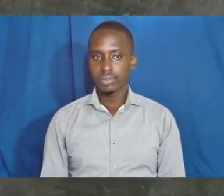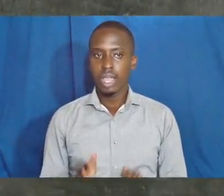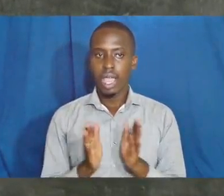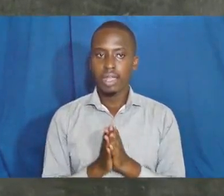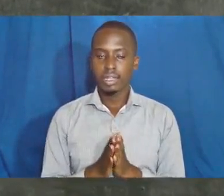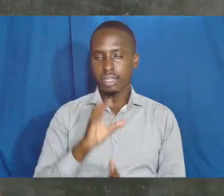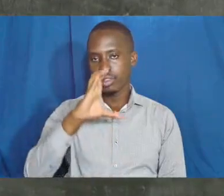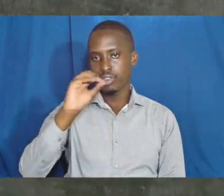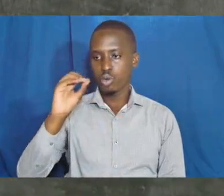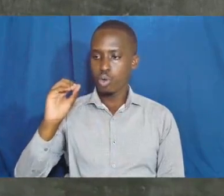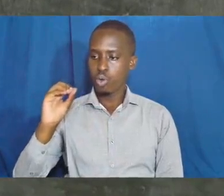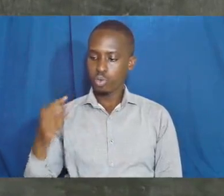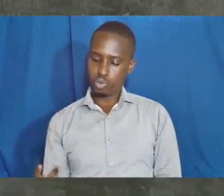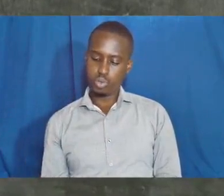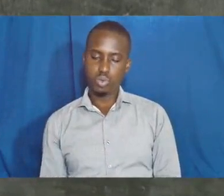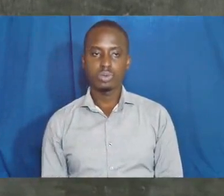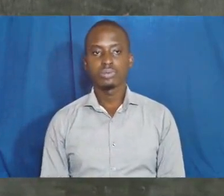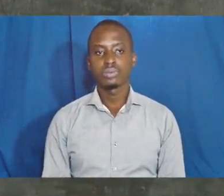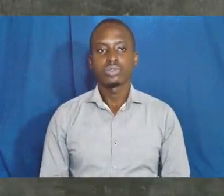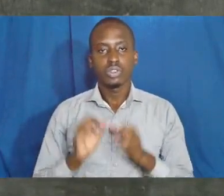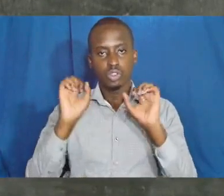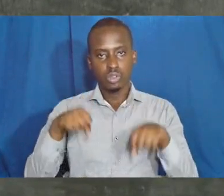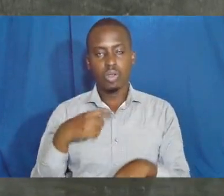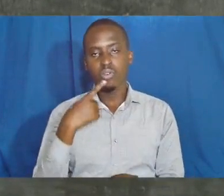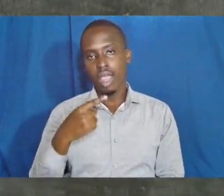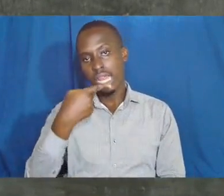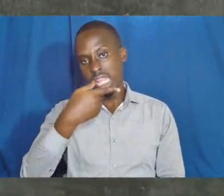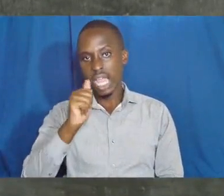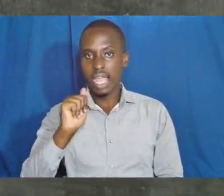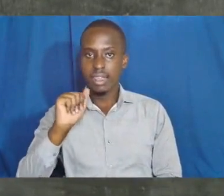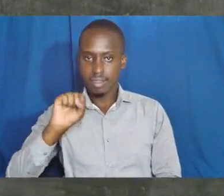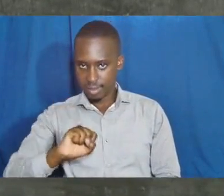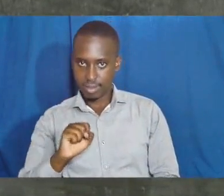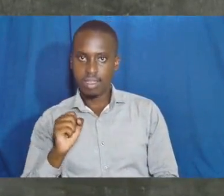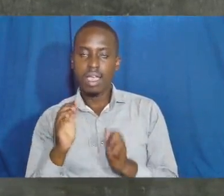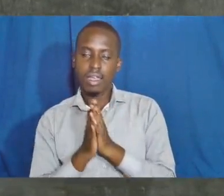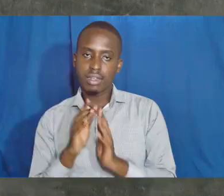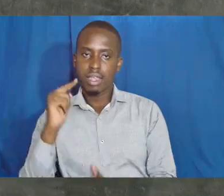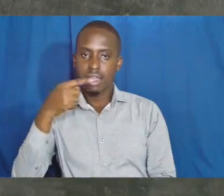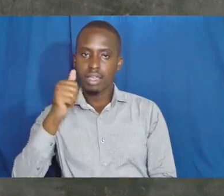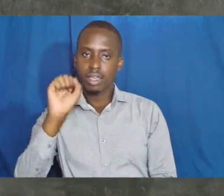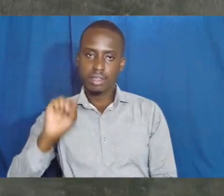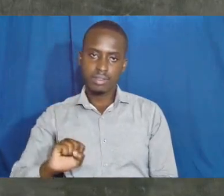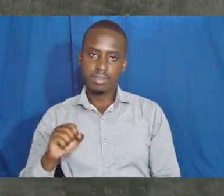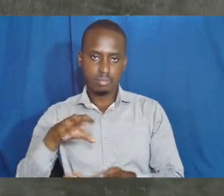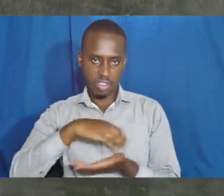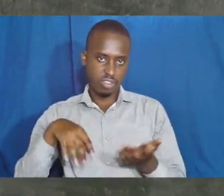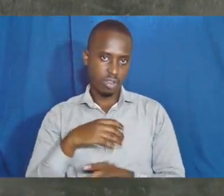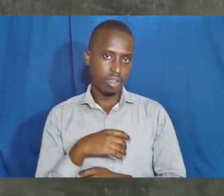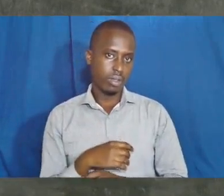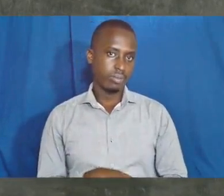carbon dioxide. So that could be gas mixture. So we may